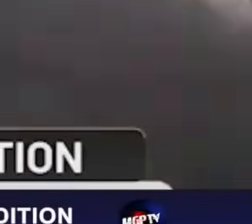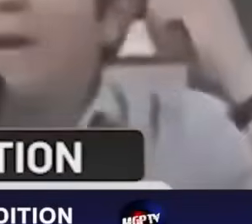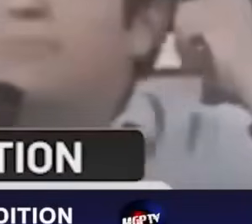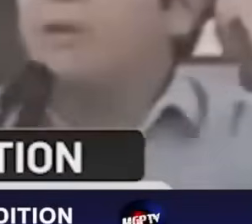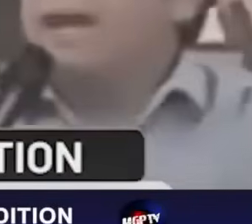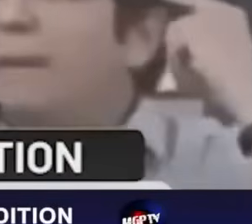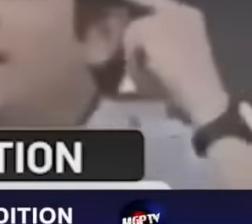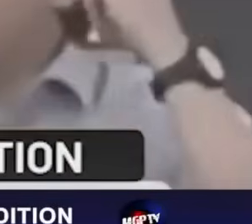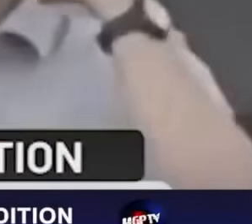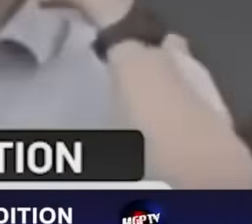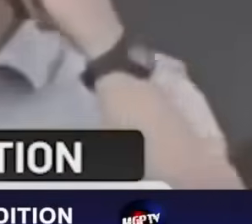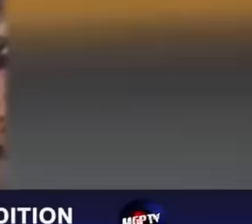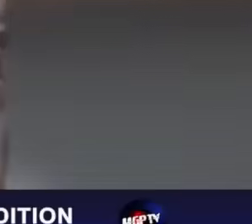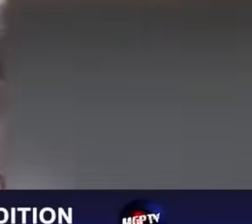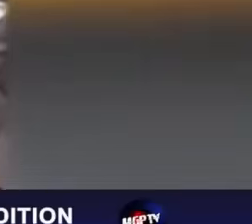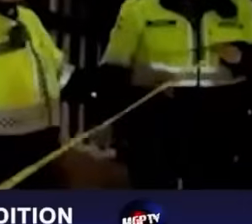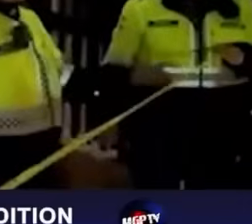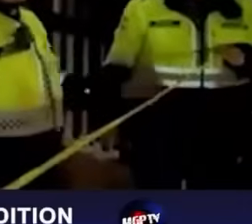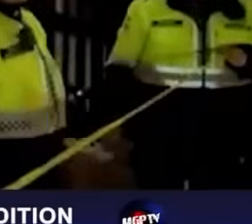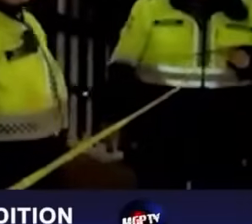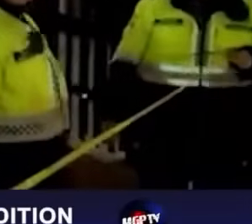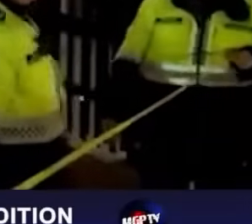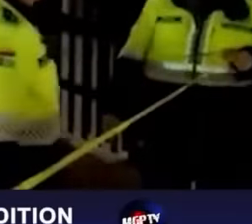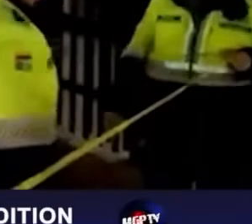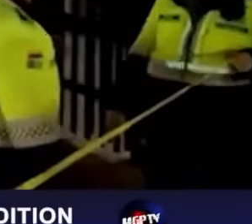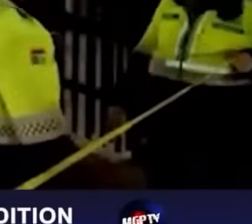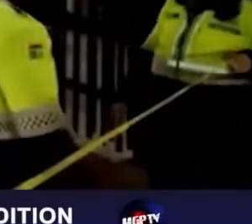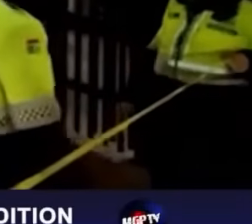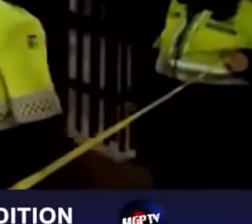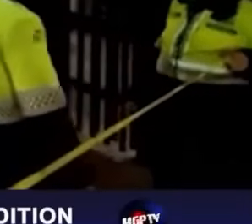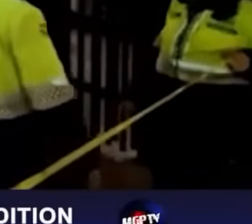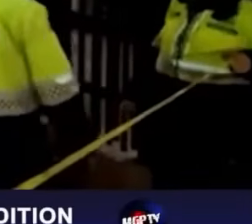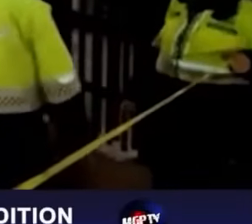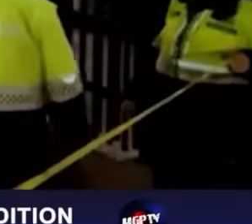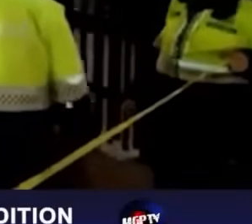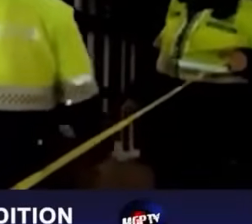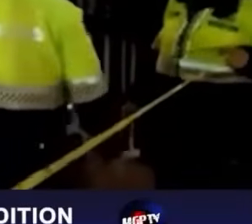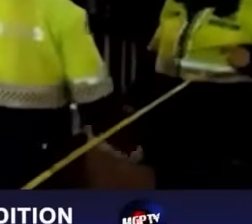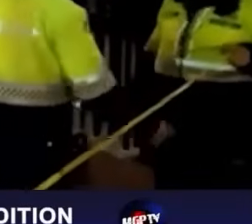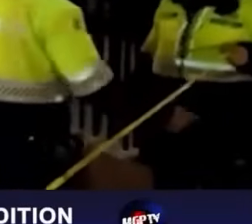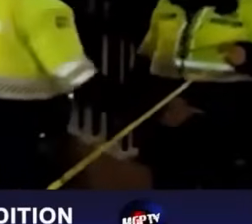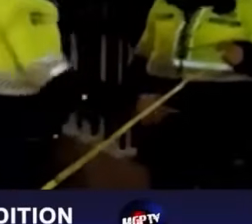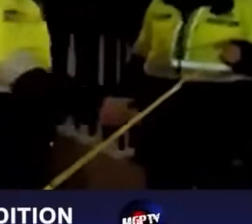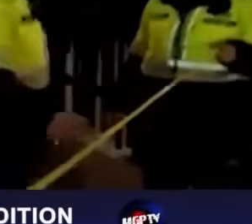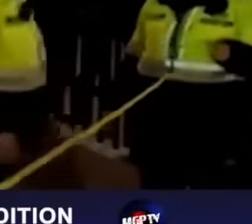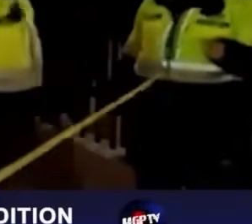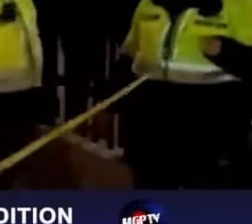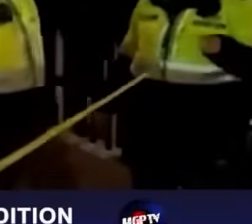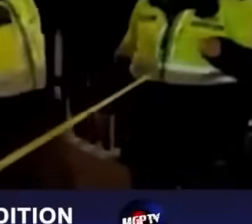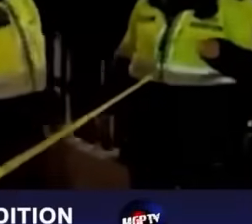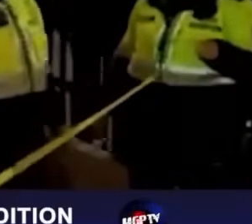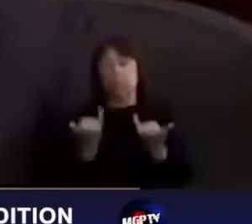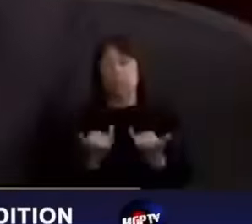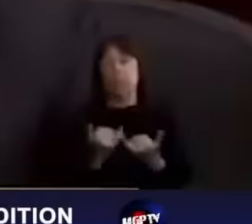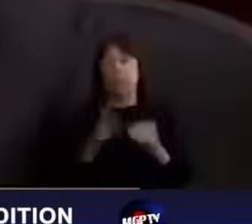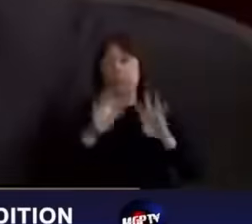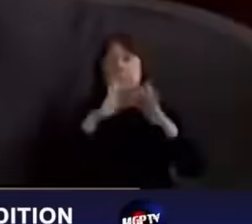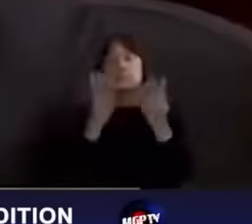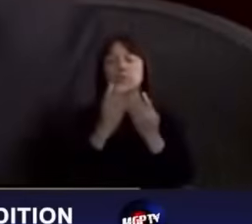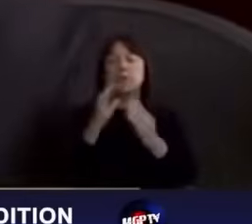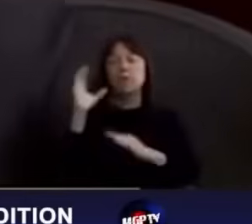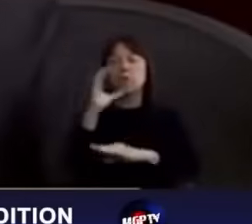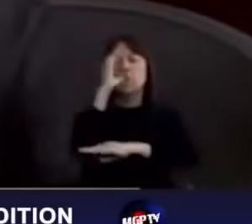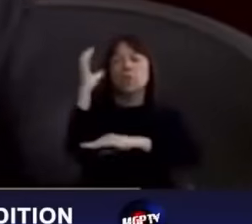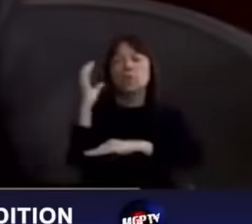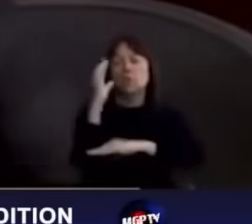is stable after being shot on Saturday, the hospital treating him said on Tuesday. Uribe, 39, is a member of